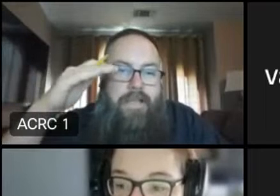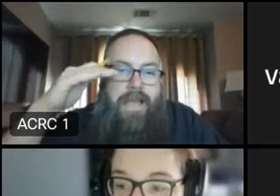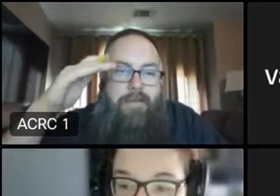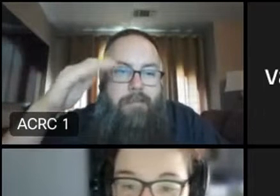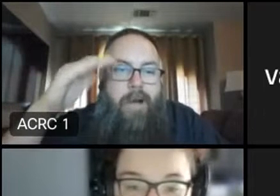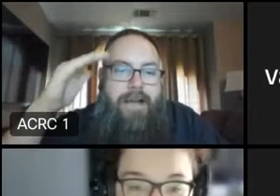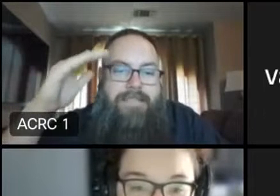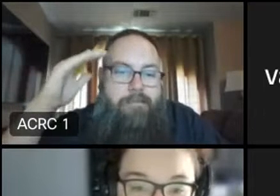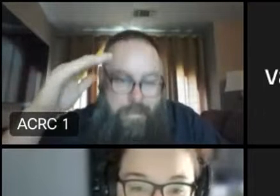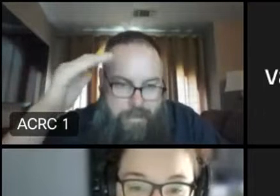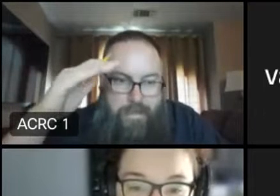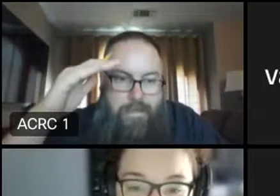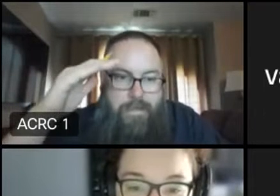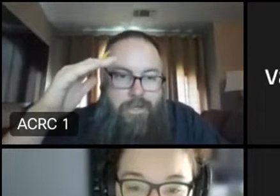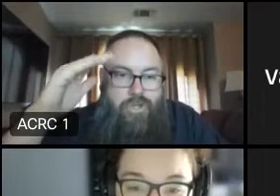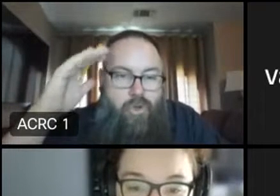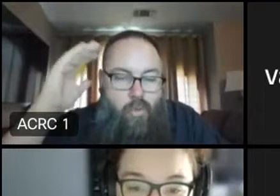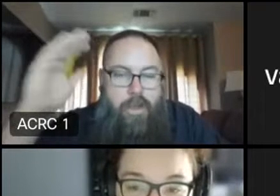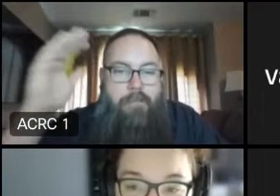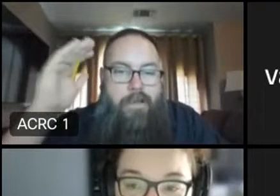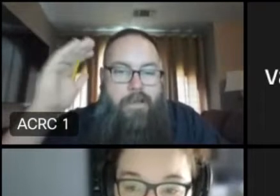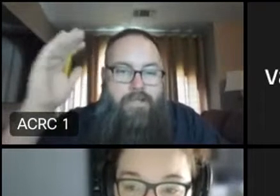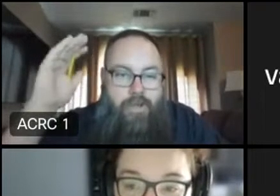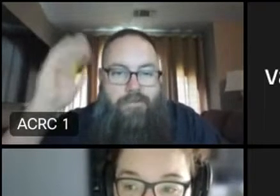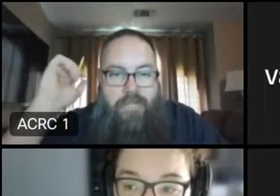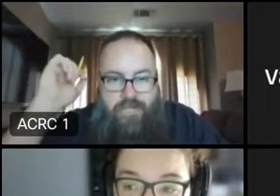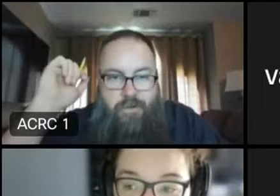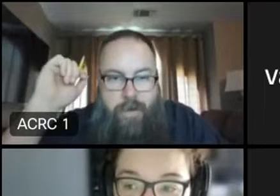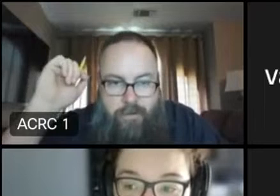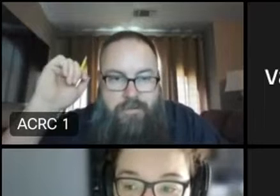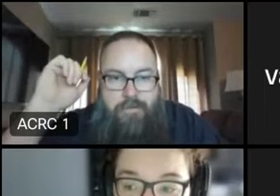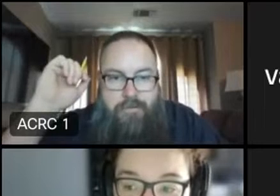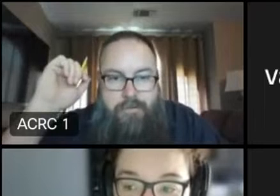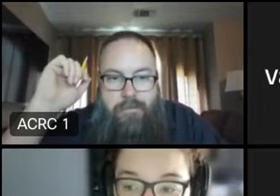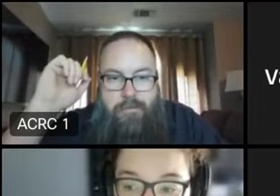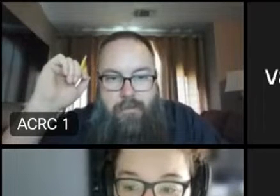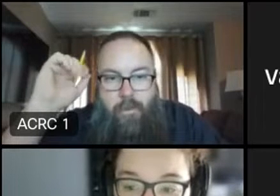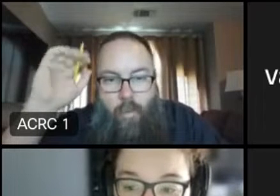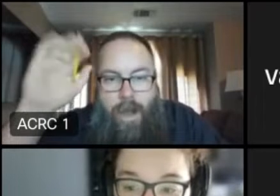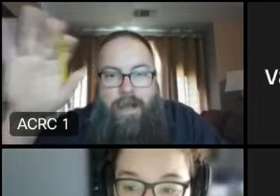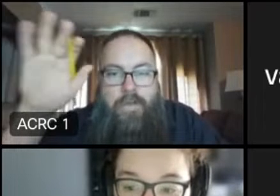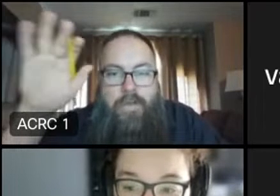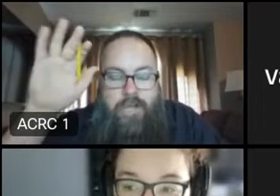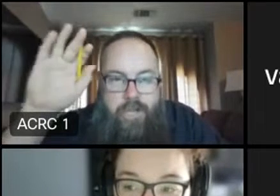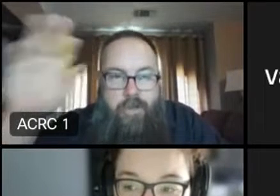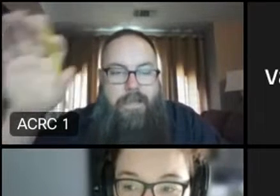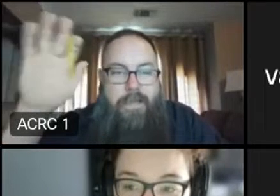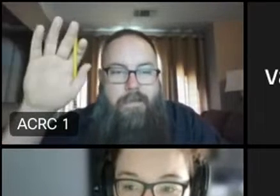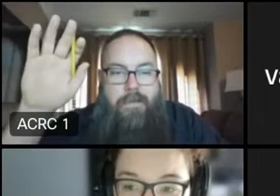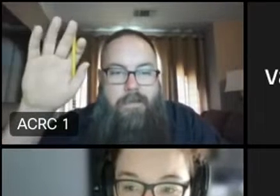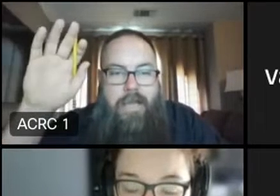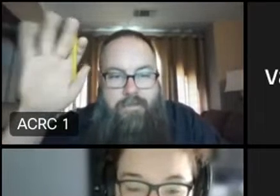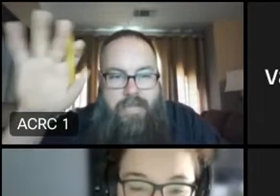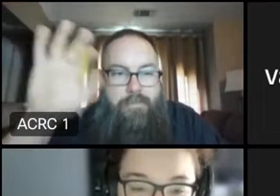we currently have an impossibility to rebuild transportation routes while we